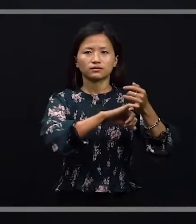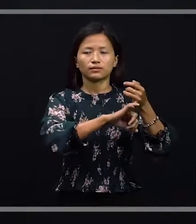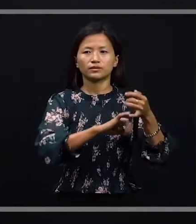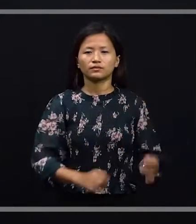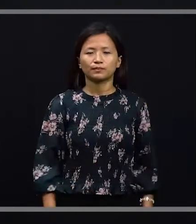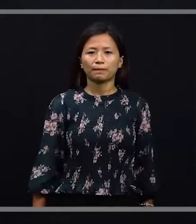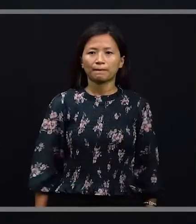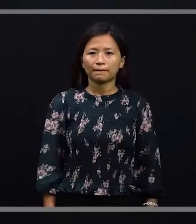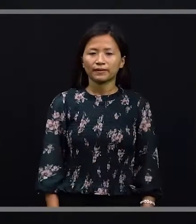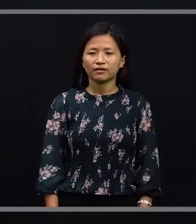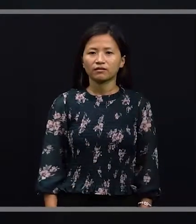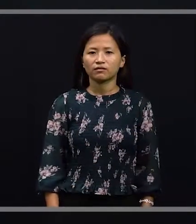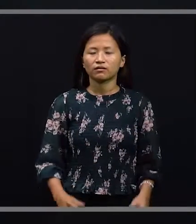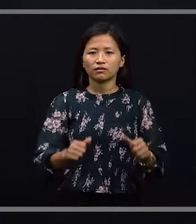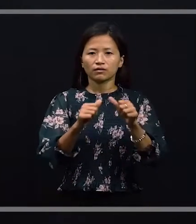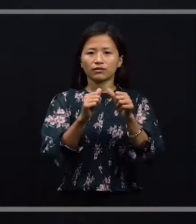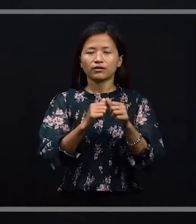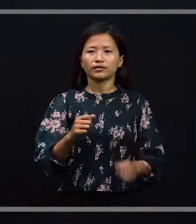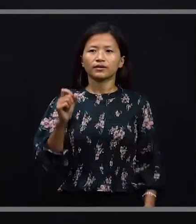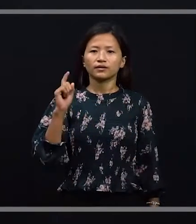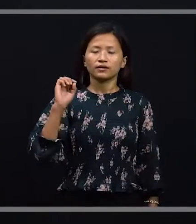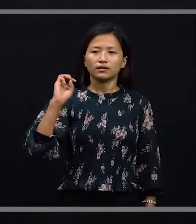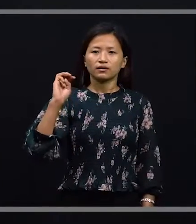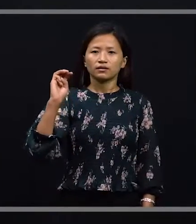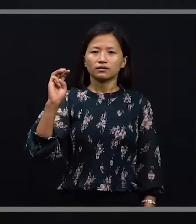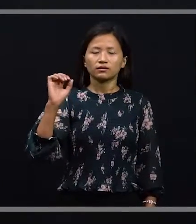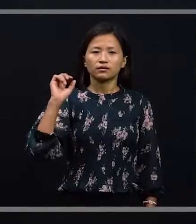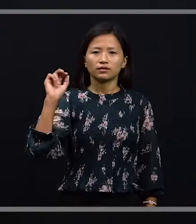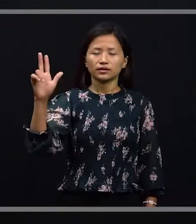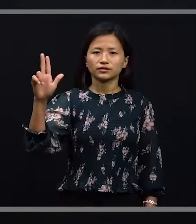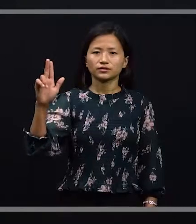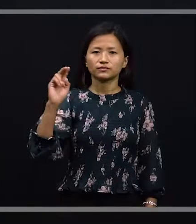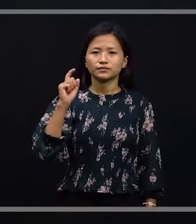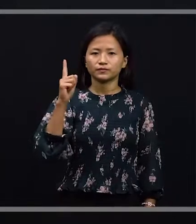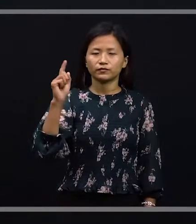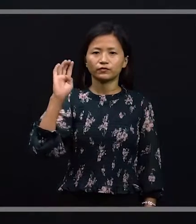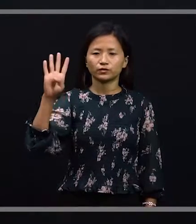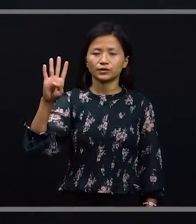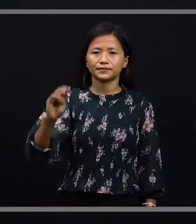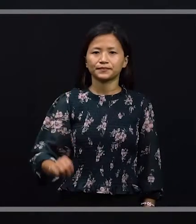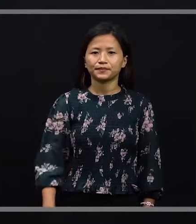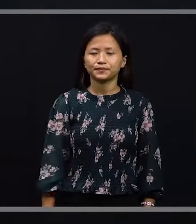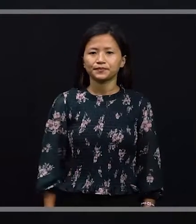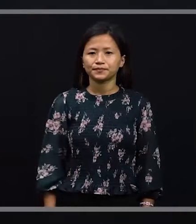yes, in Amitya Sabha in 1814. All right, now here he